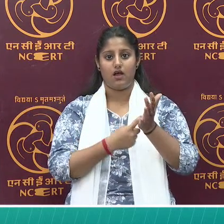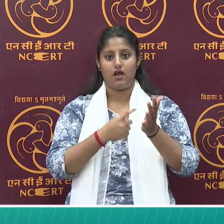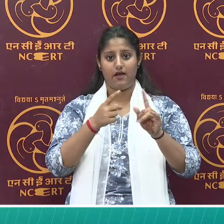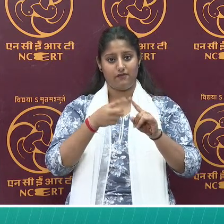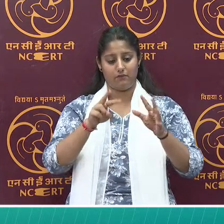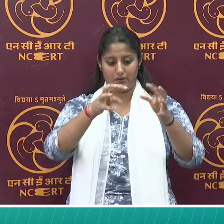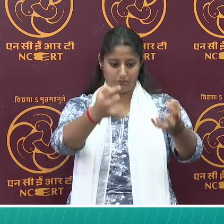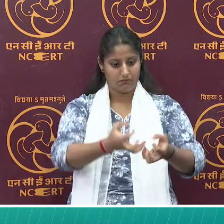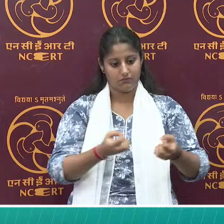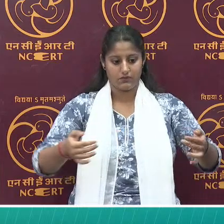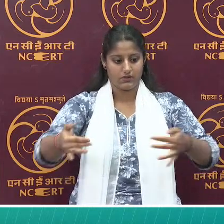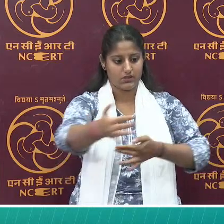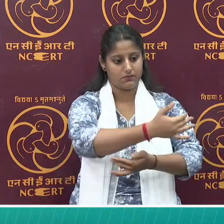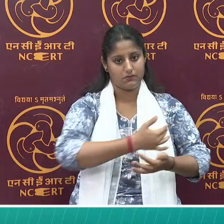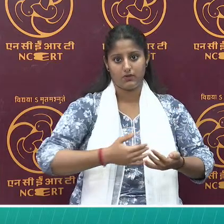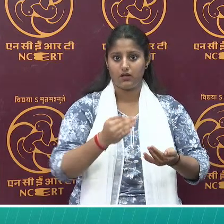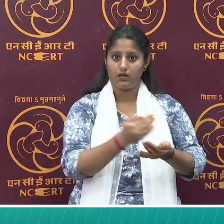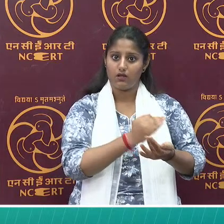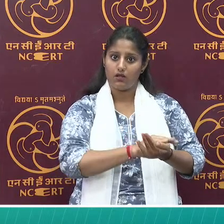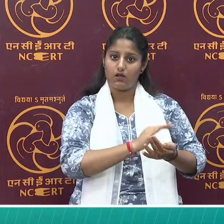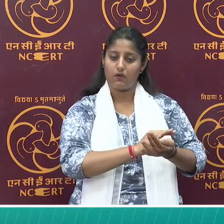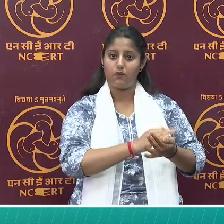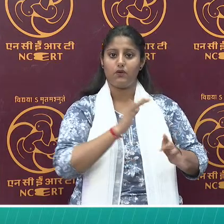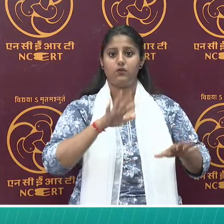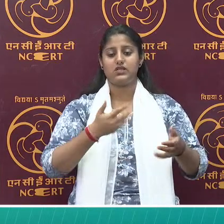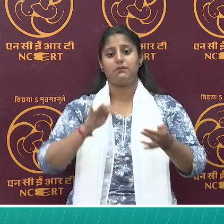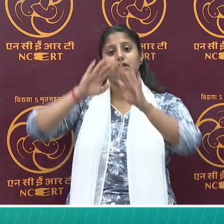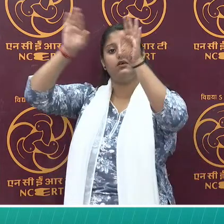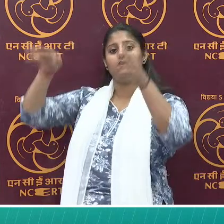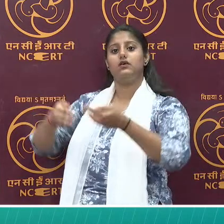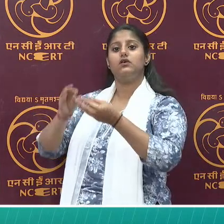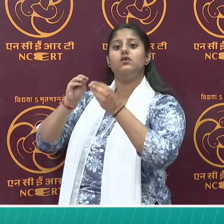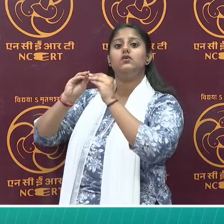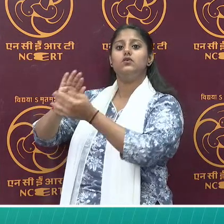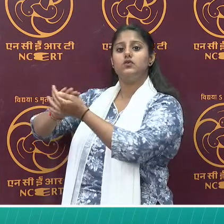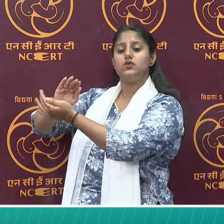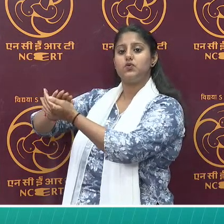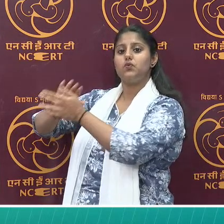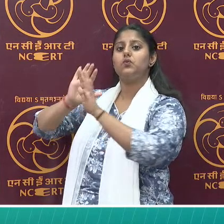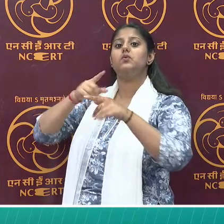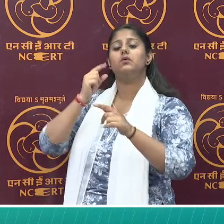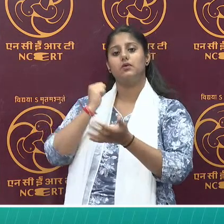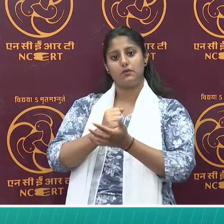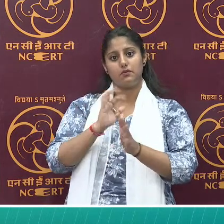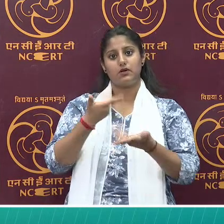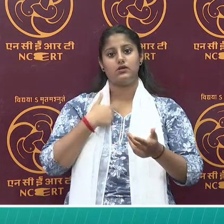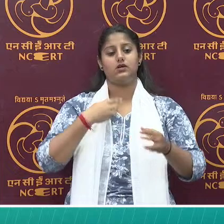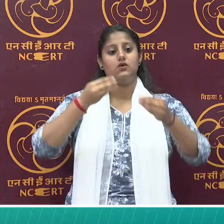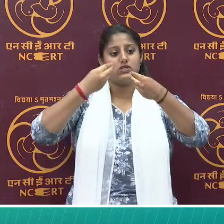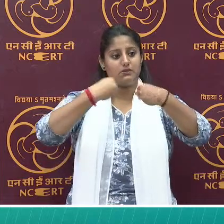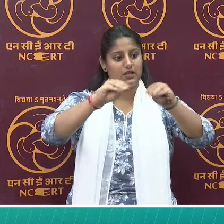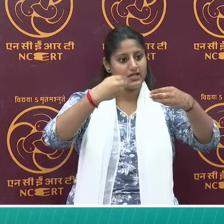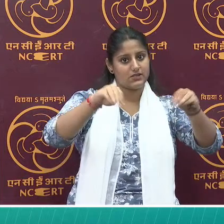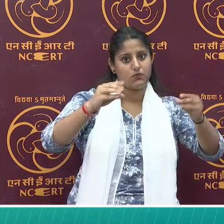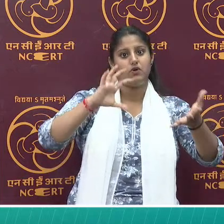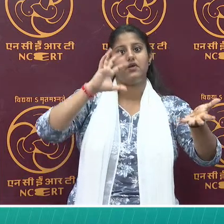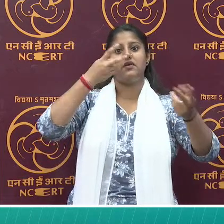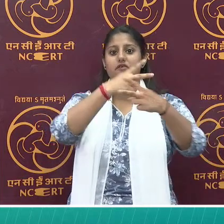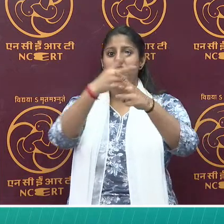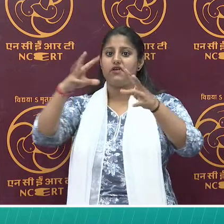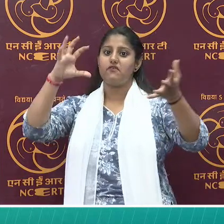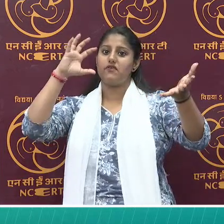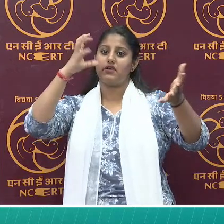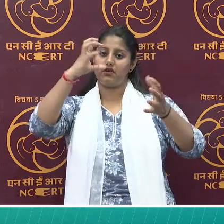properly. Why? Because it is transported in many countries also. So if it is not